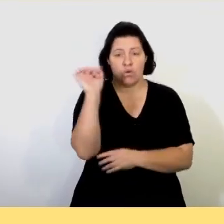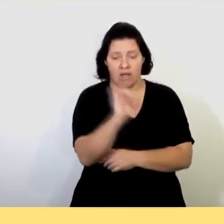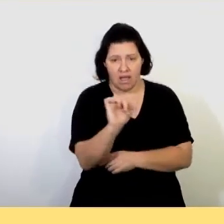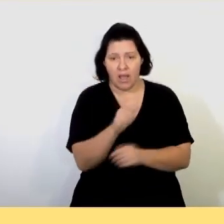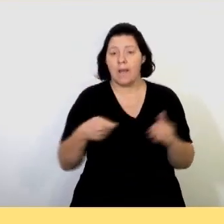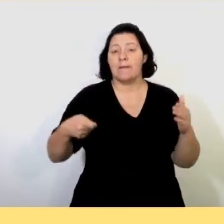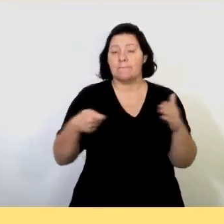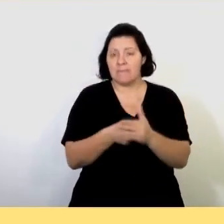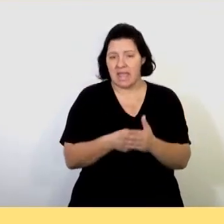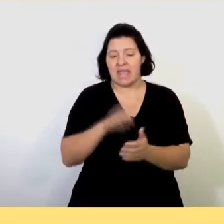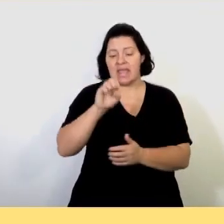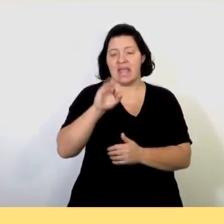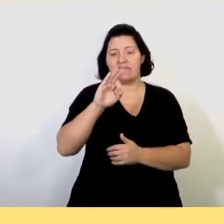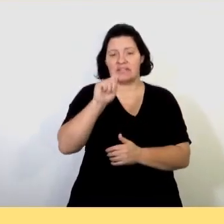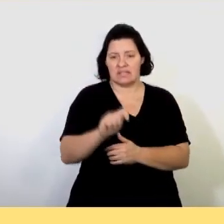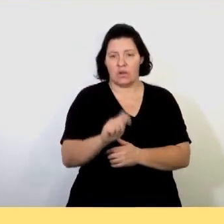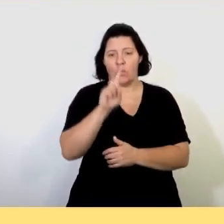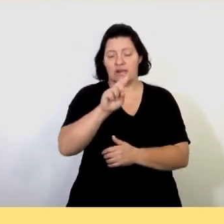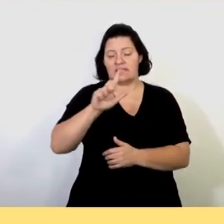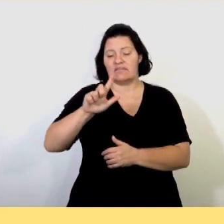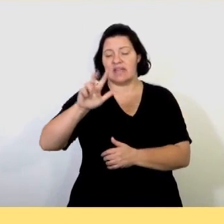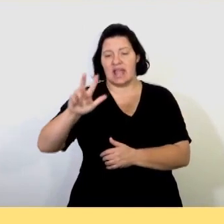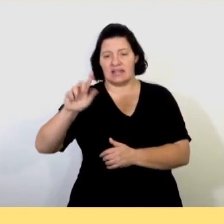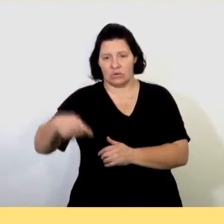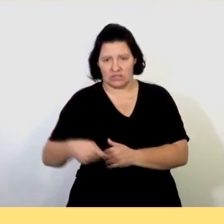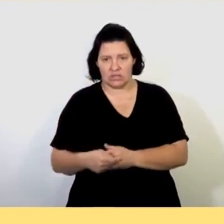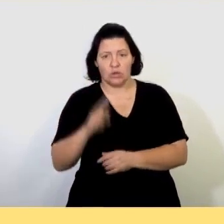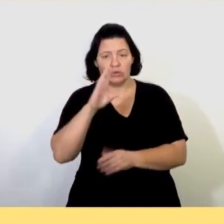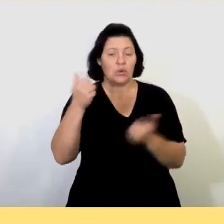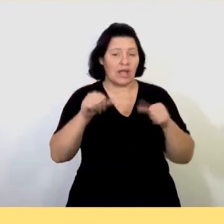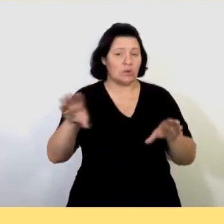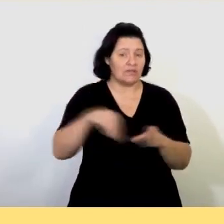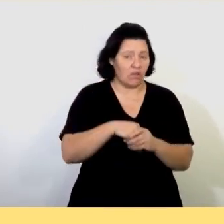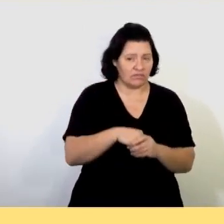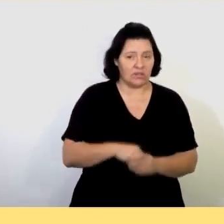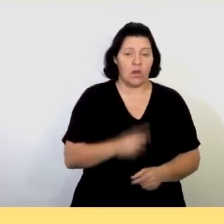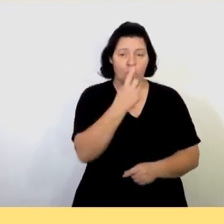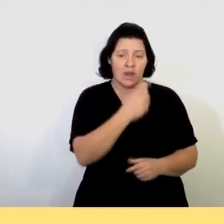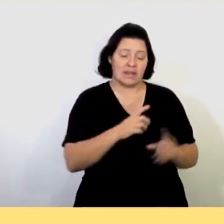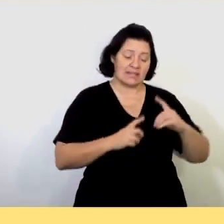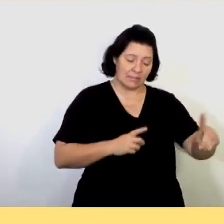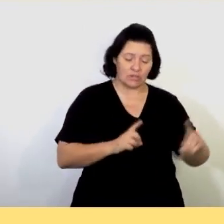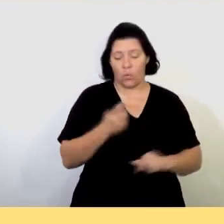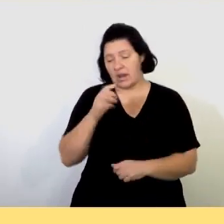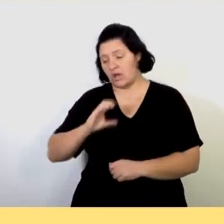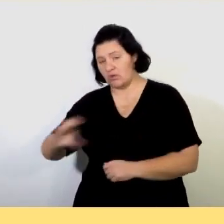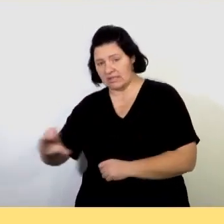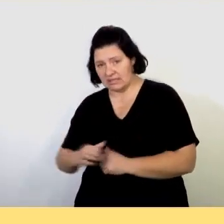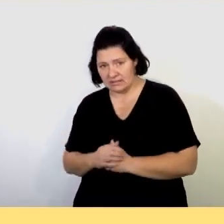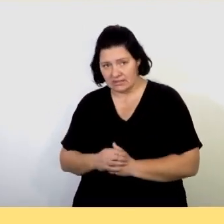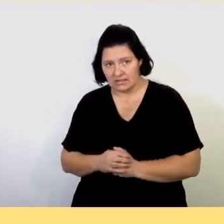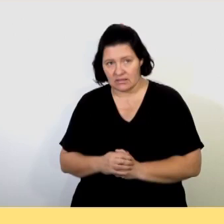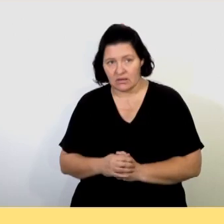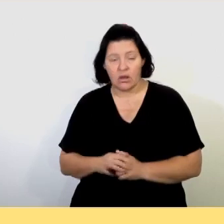delivery vehicle and paid with EFT 178,000. Two accounts are involved, therefore. One account debited, one